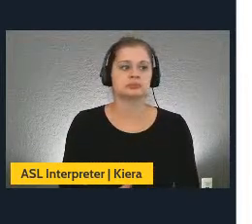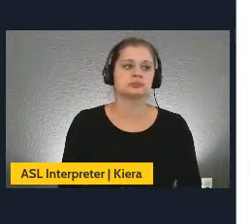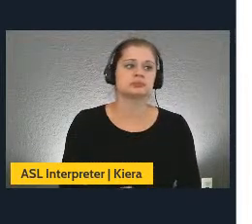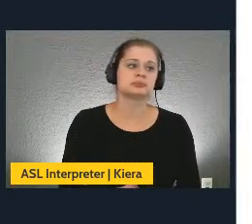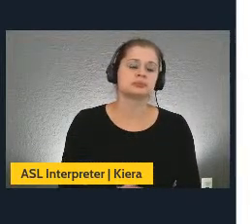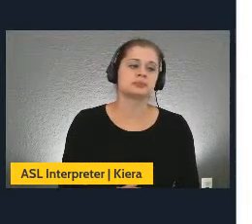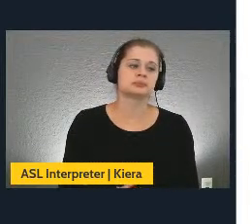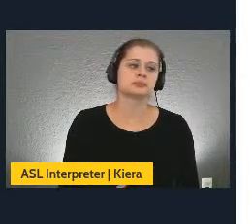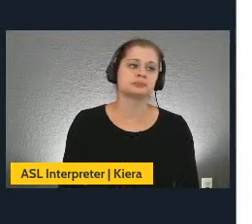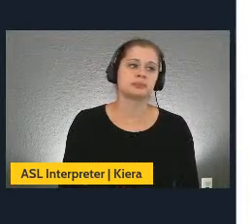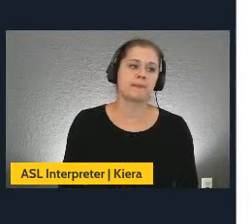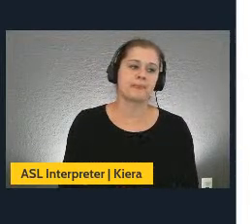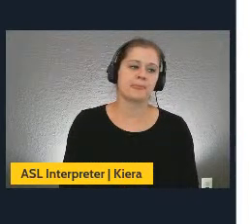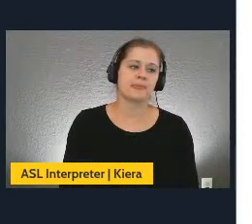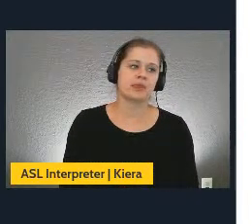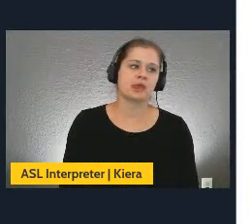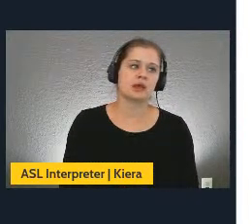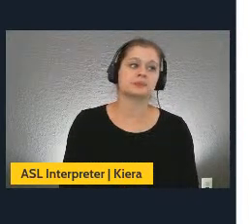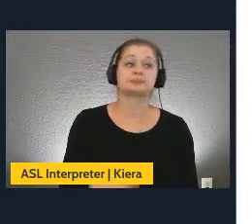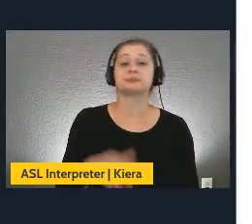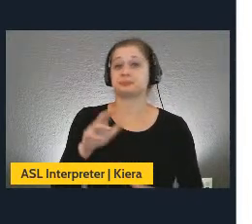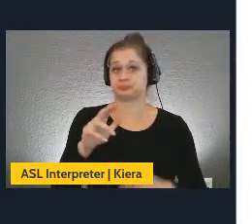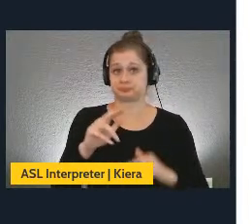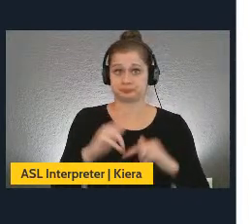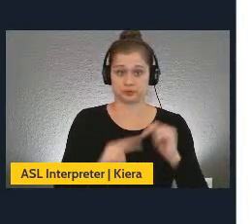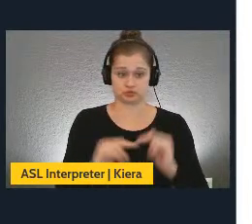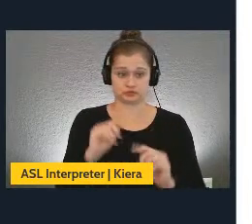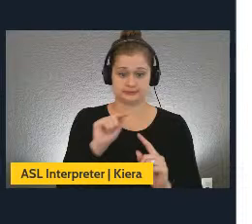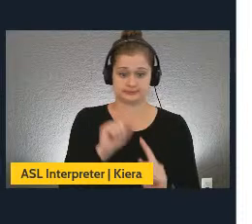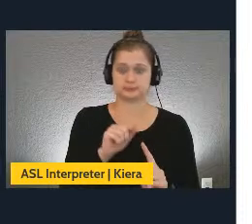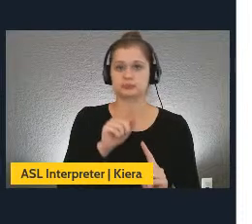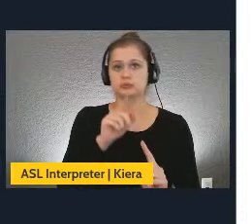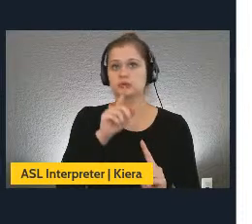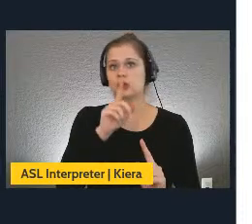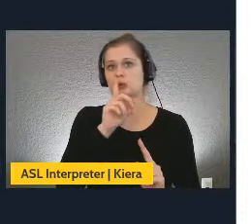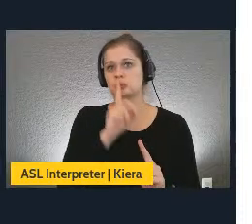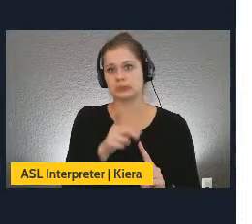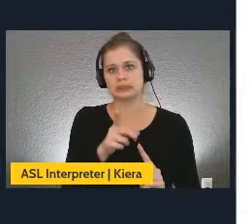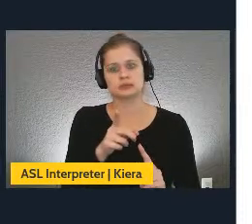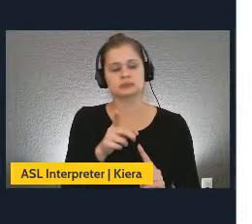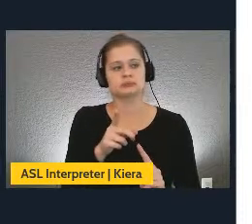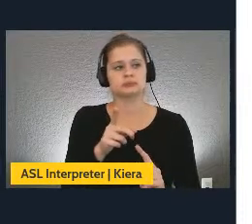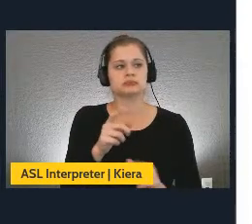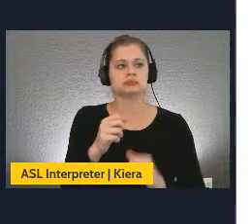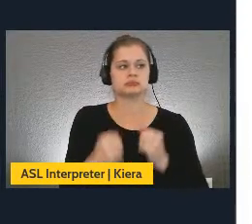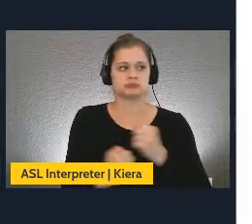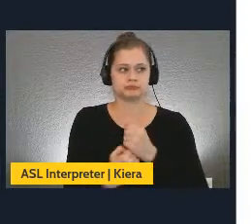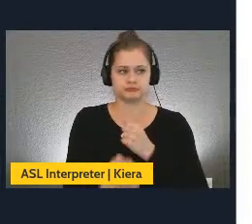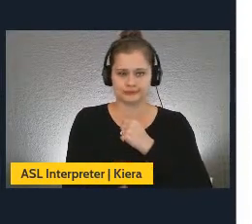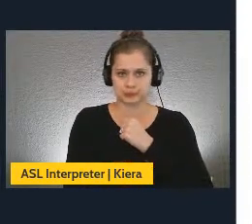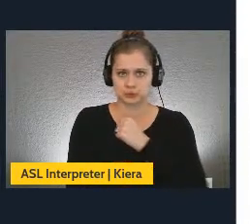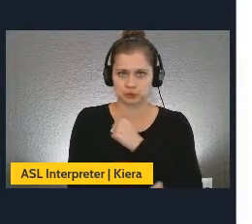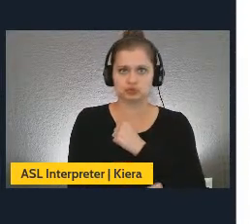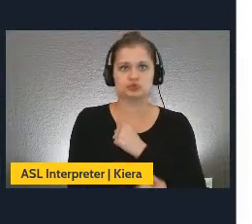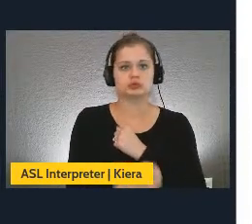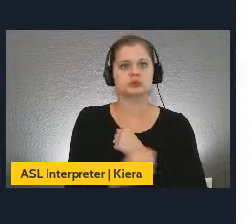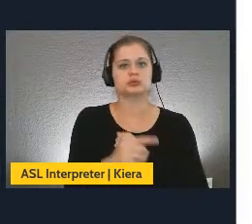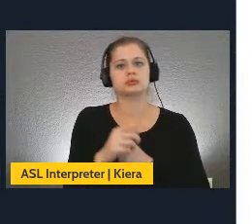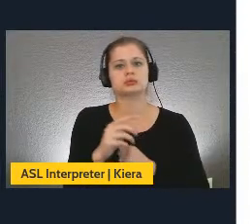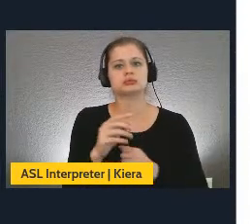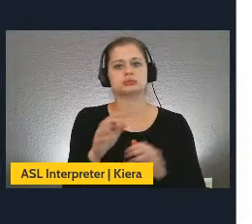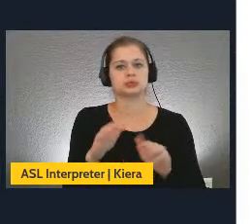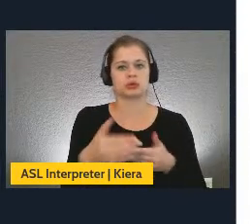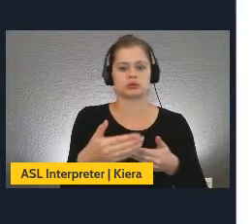And these constructs are really the foundational building blocks of working